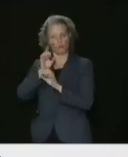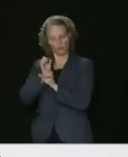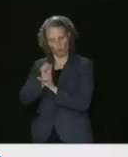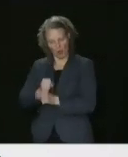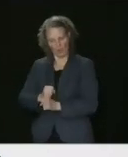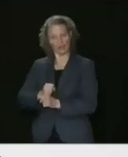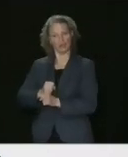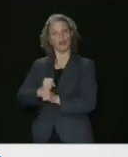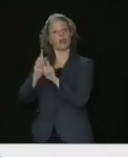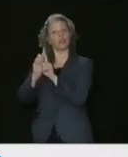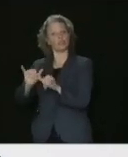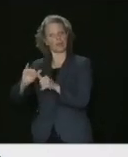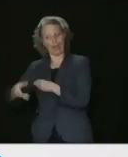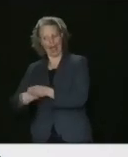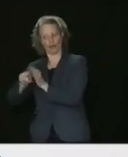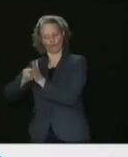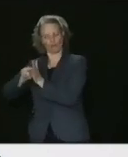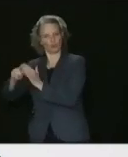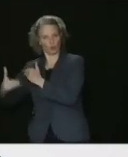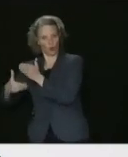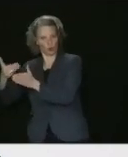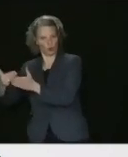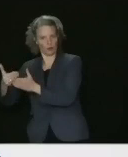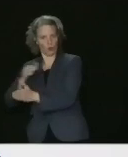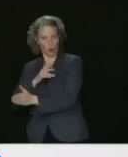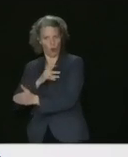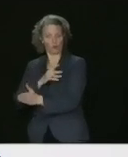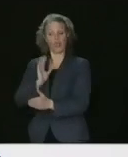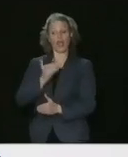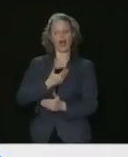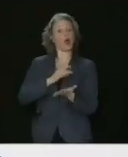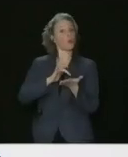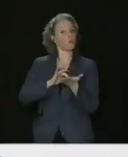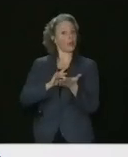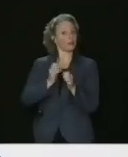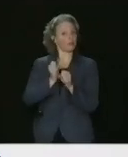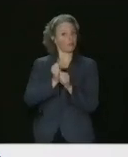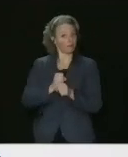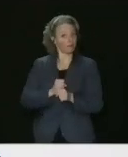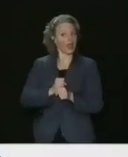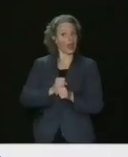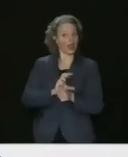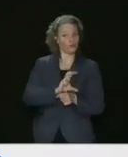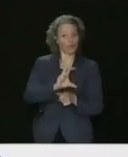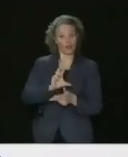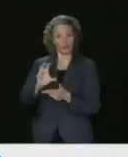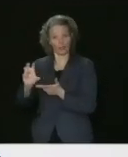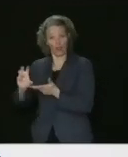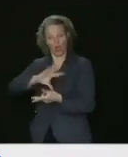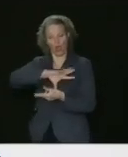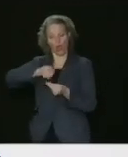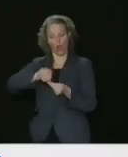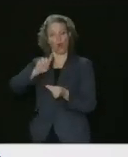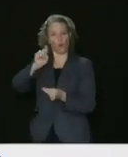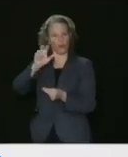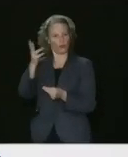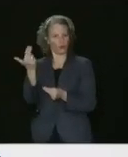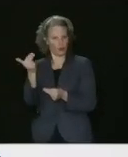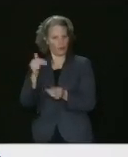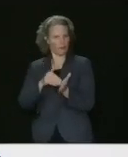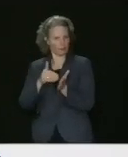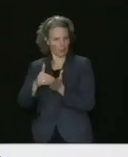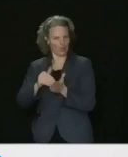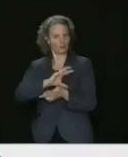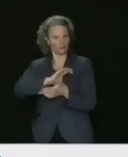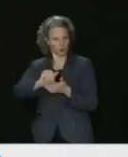facility in an accelerated manner. Biomanufacturing investment. I am pleased to announce $113